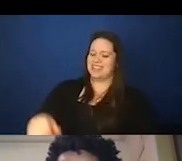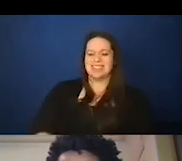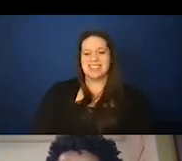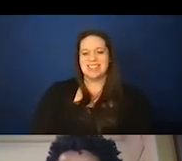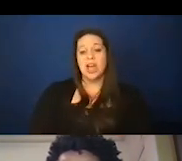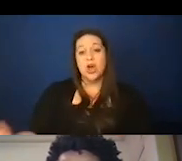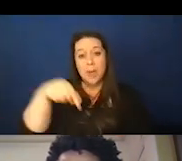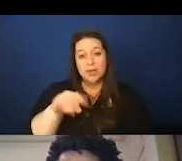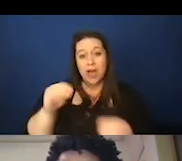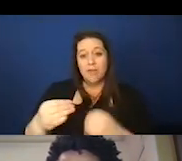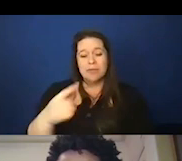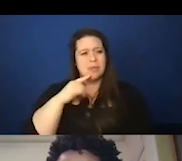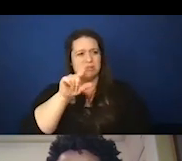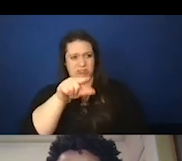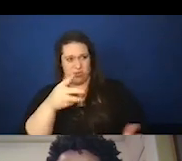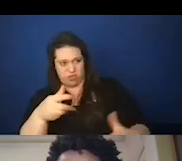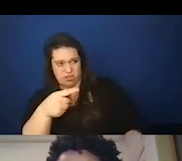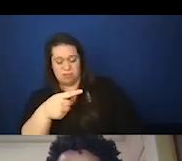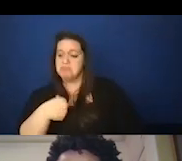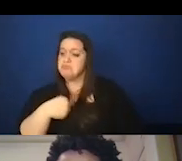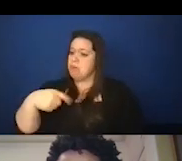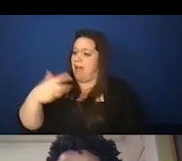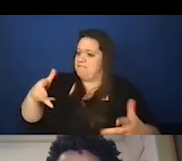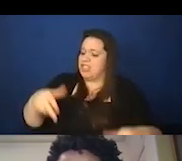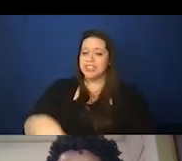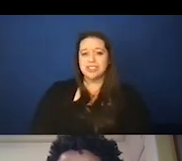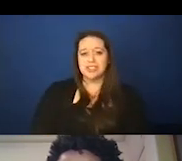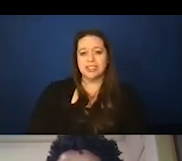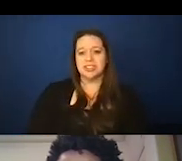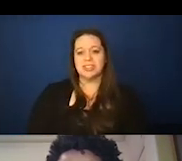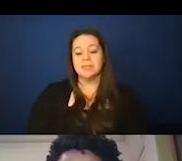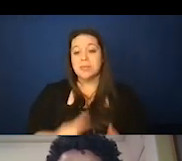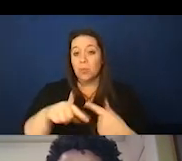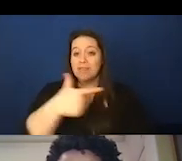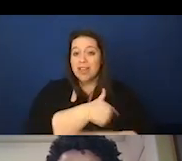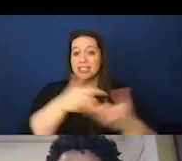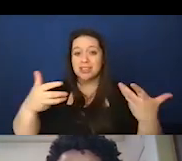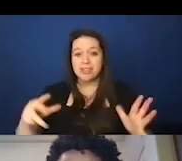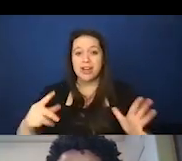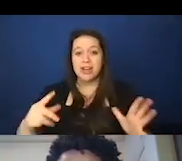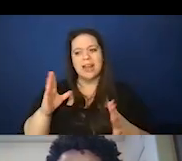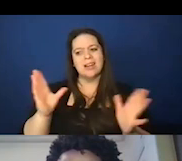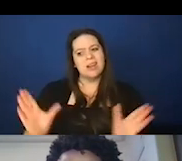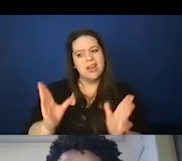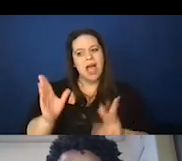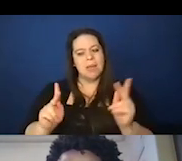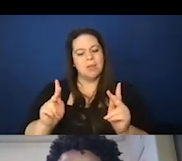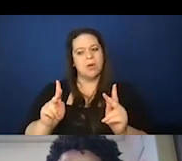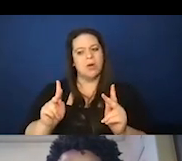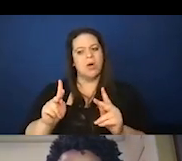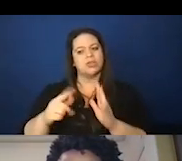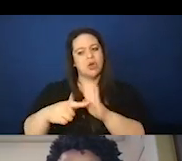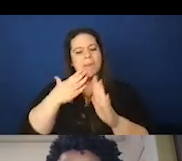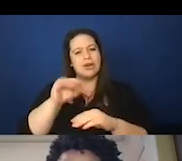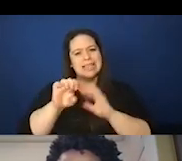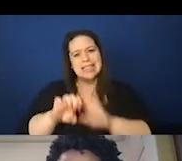tell people, because there's that, the one thing is once you're vaccinated, I think you can guide people and give them a better example. And when